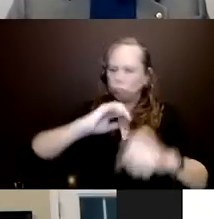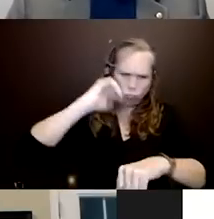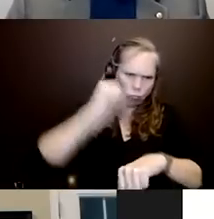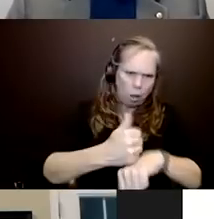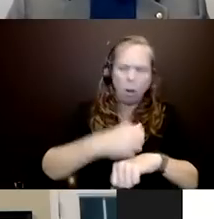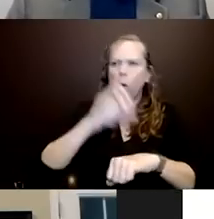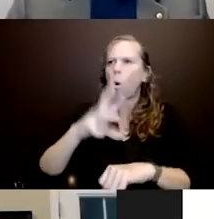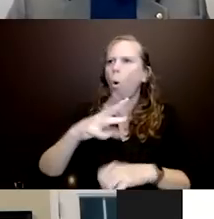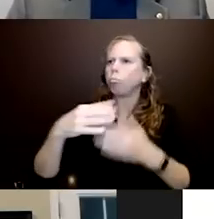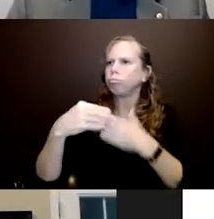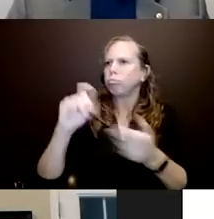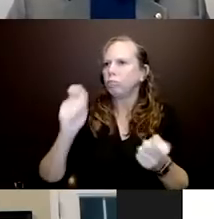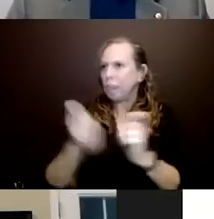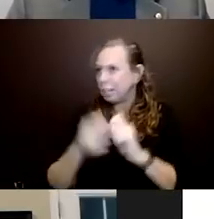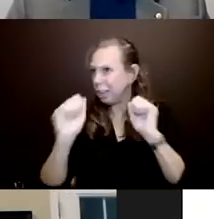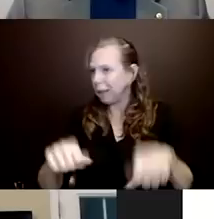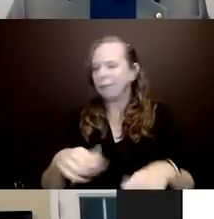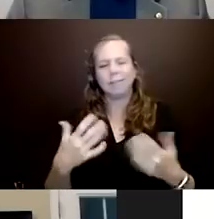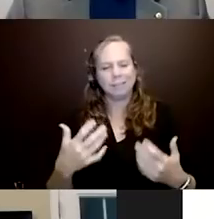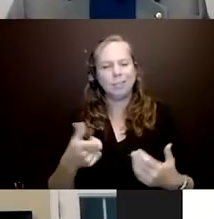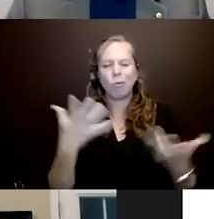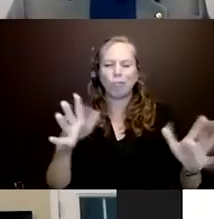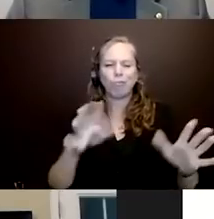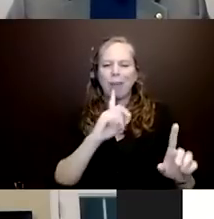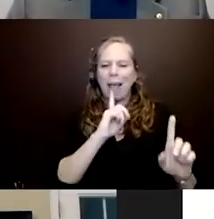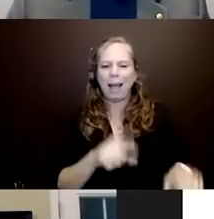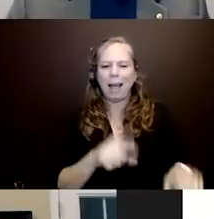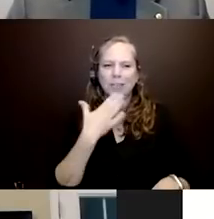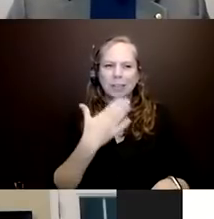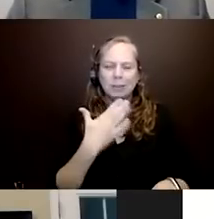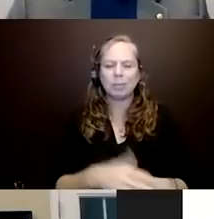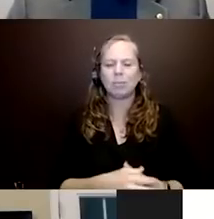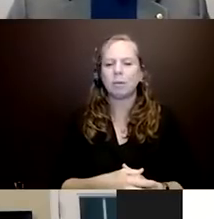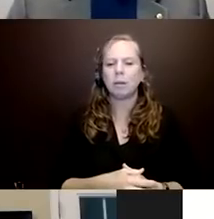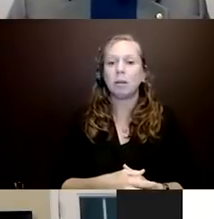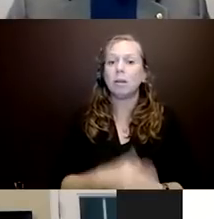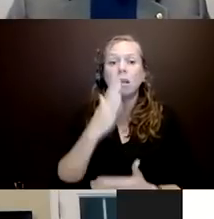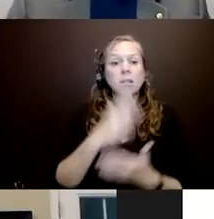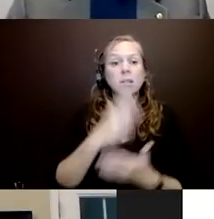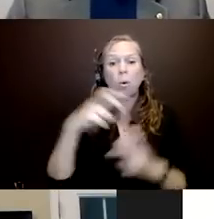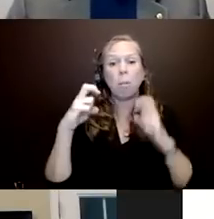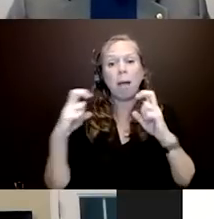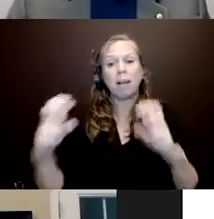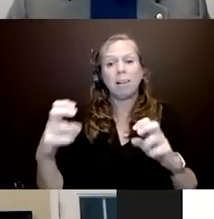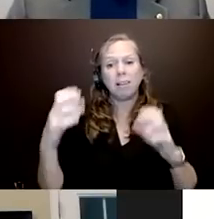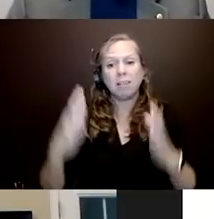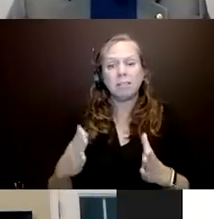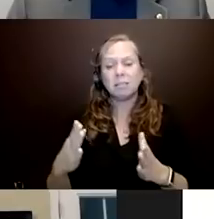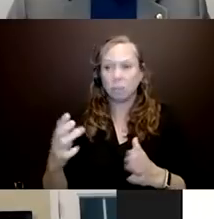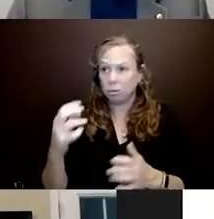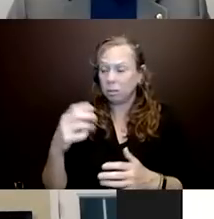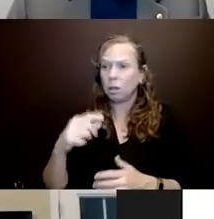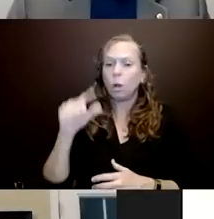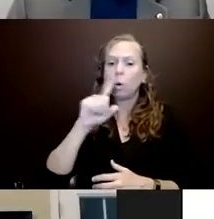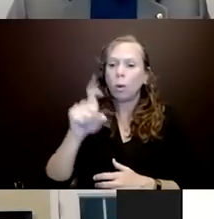modified? So thank you for answering that as well. And I'd also like to encourage any of the panelists, if you want to look in the Q&A and if you see something you can answer,